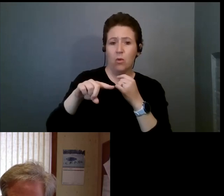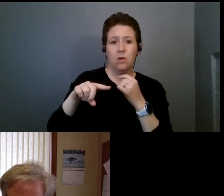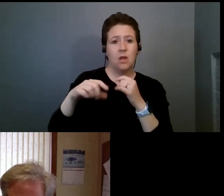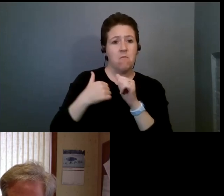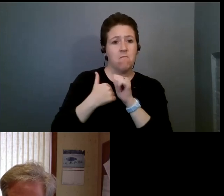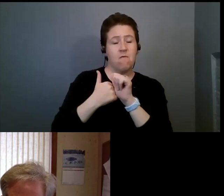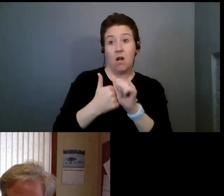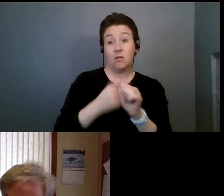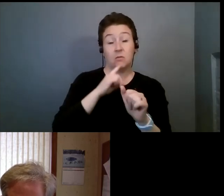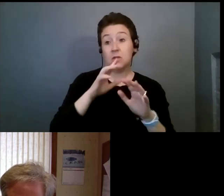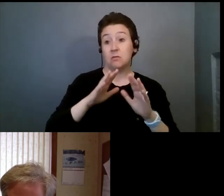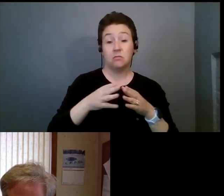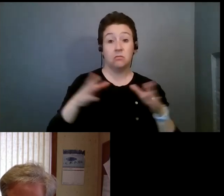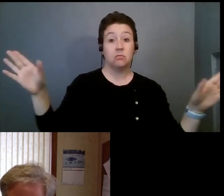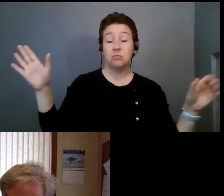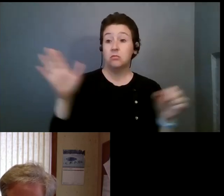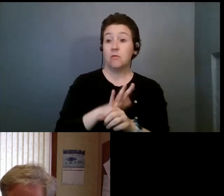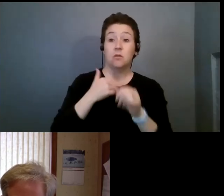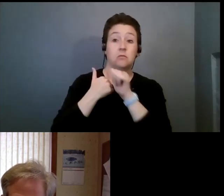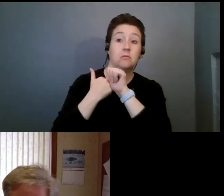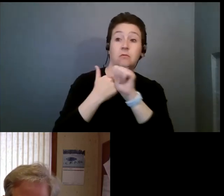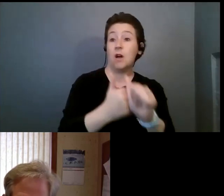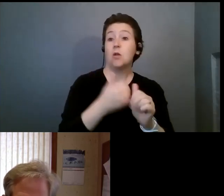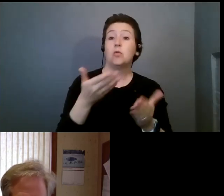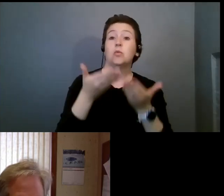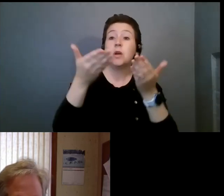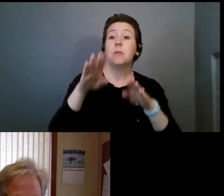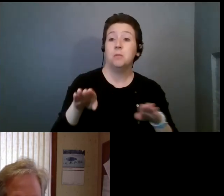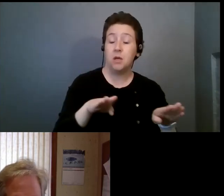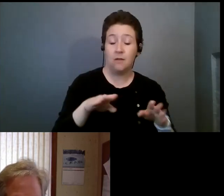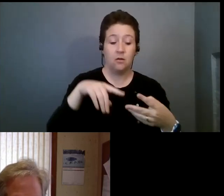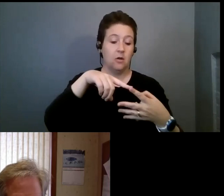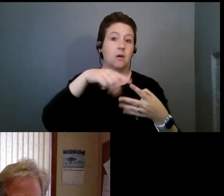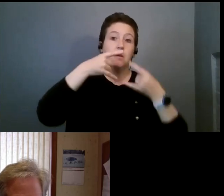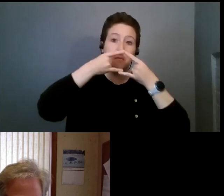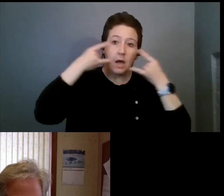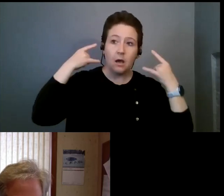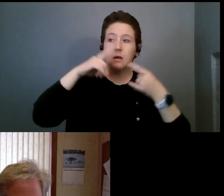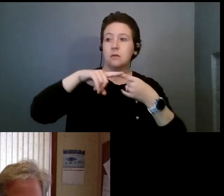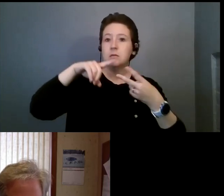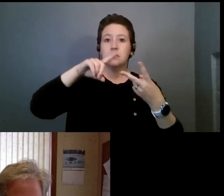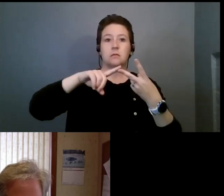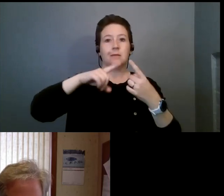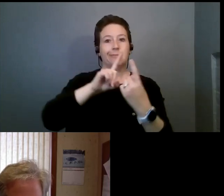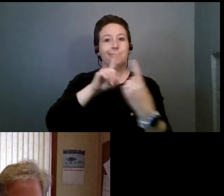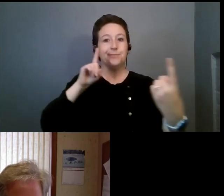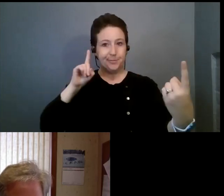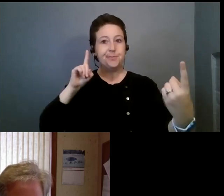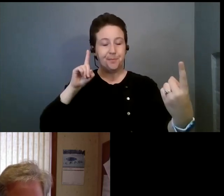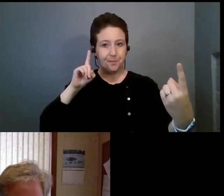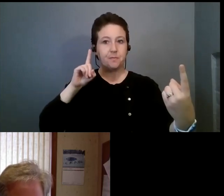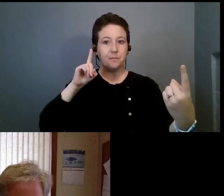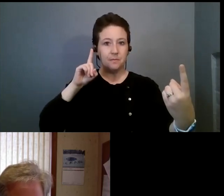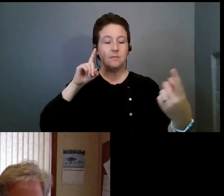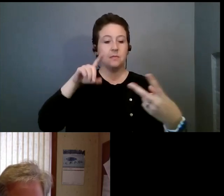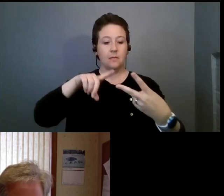nearly universally with recommended behaviors that we focused on, which included mask wearing and social distancing, as